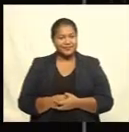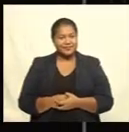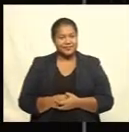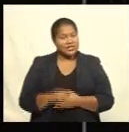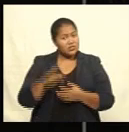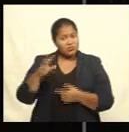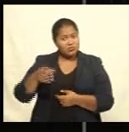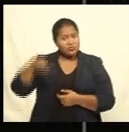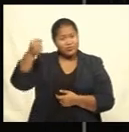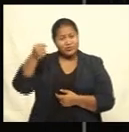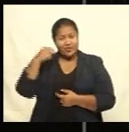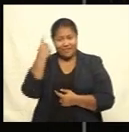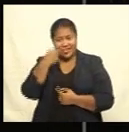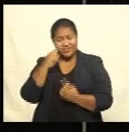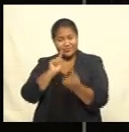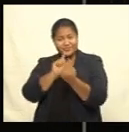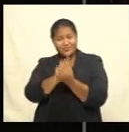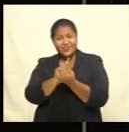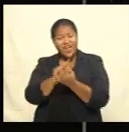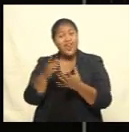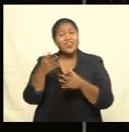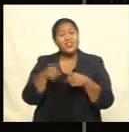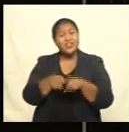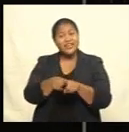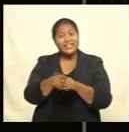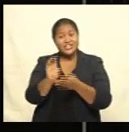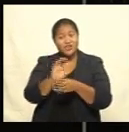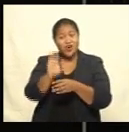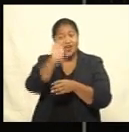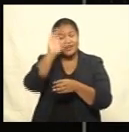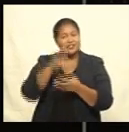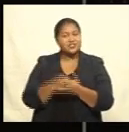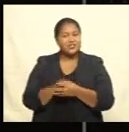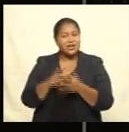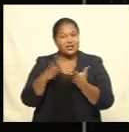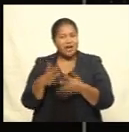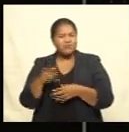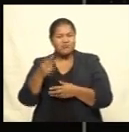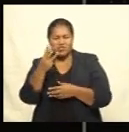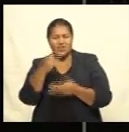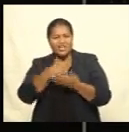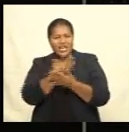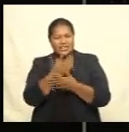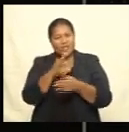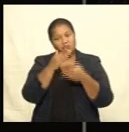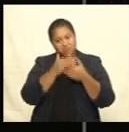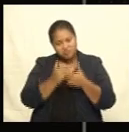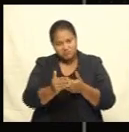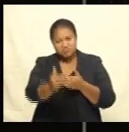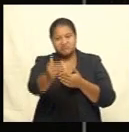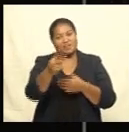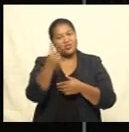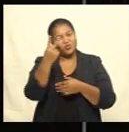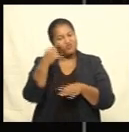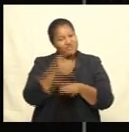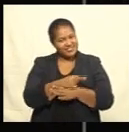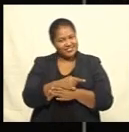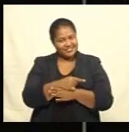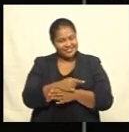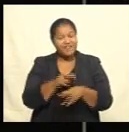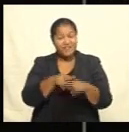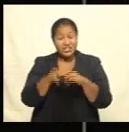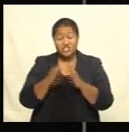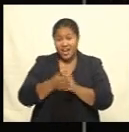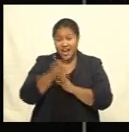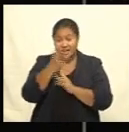suspension of face-to-face learning at tertiary institutions, which was initially for 3 days, will now last 2 weeks. Fiji Higher Education